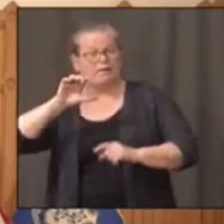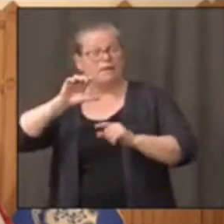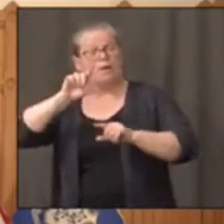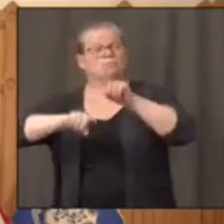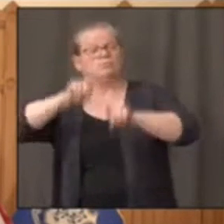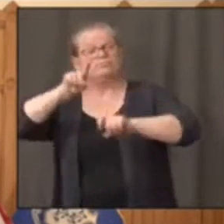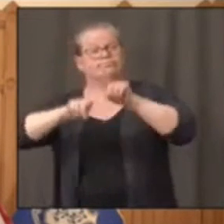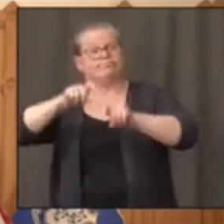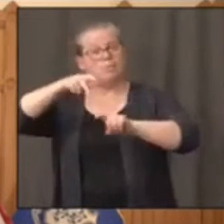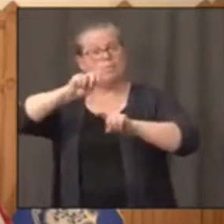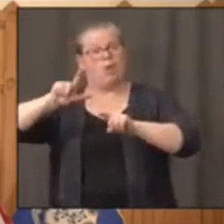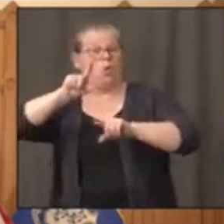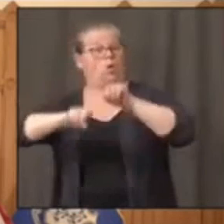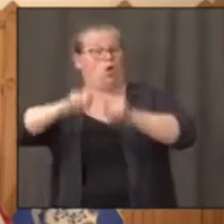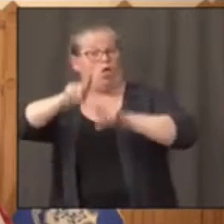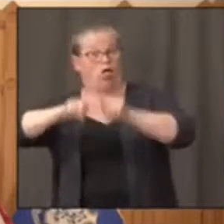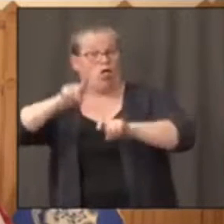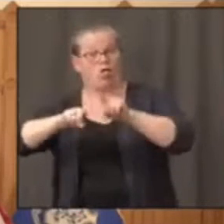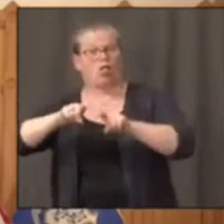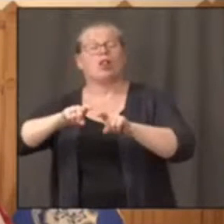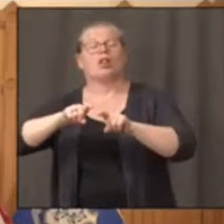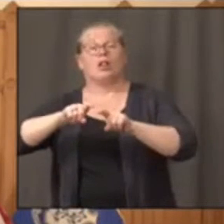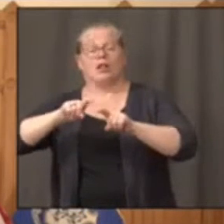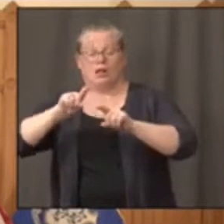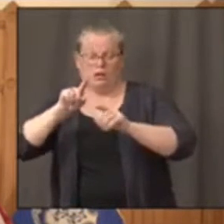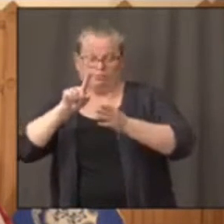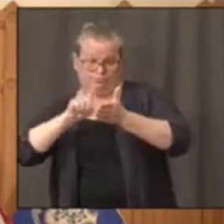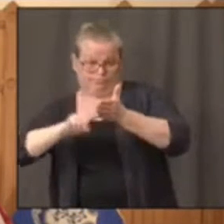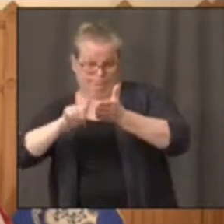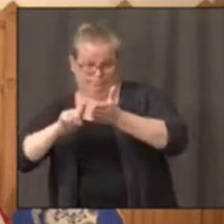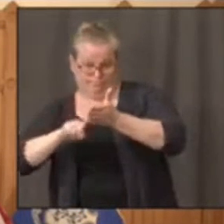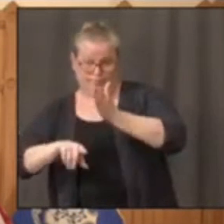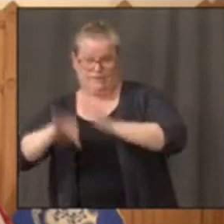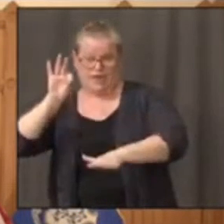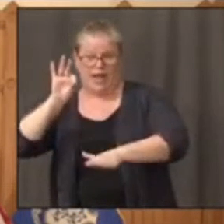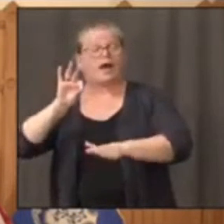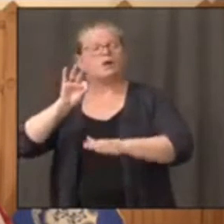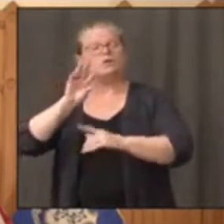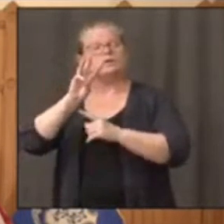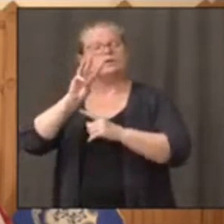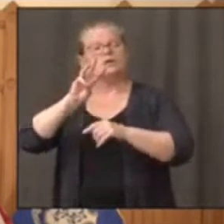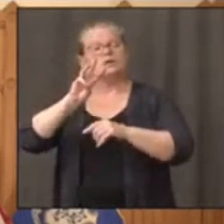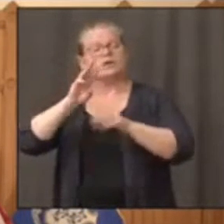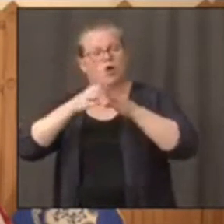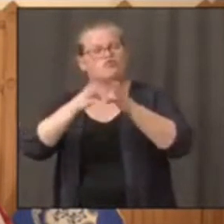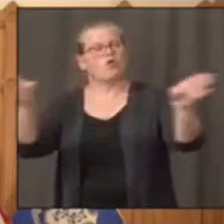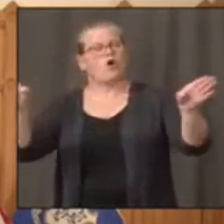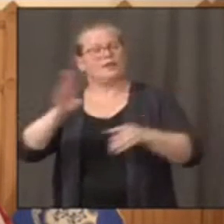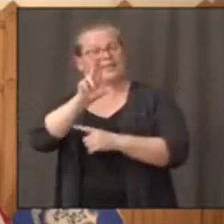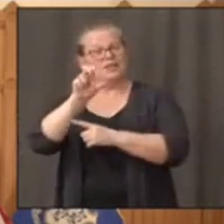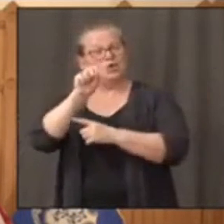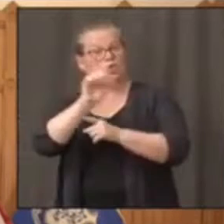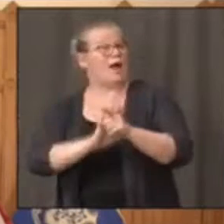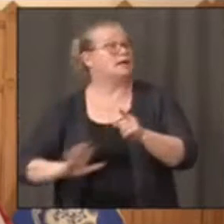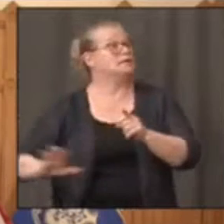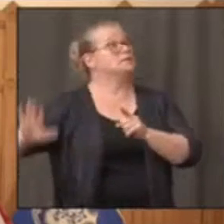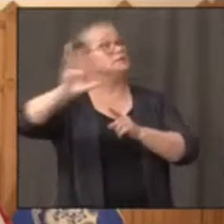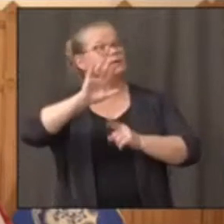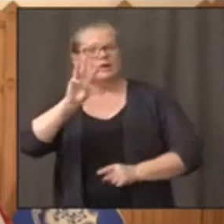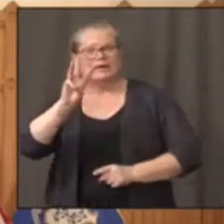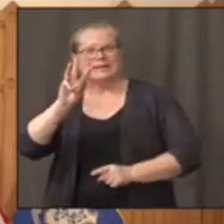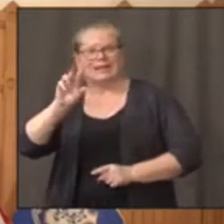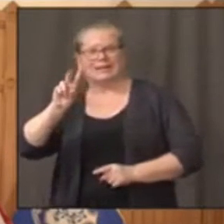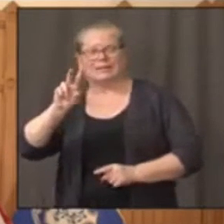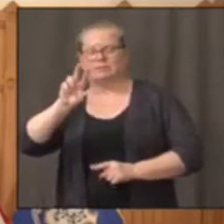62% of people said it would be unsafe nationwide to send students back to K through 12 schools. I mean, the school year is not that far